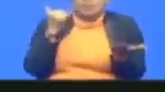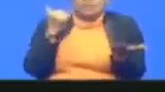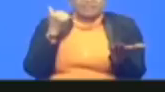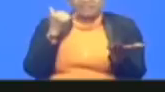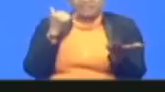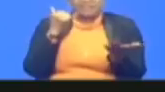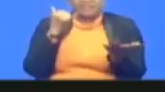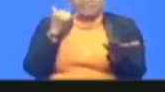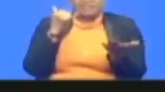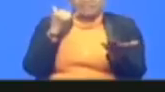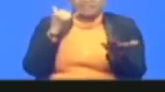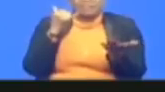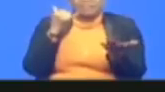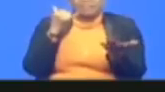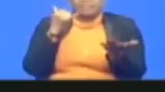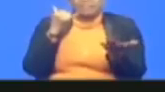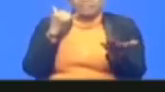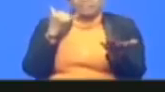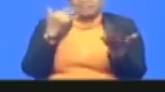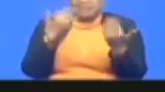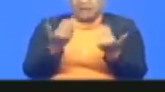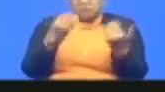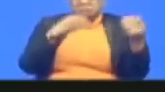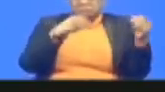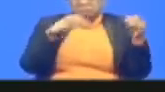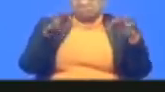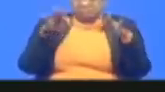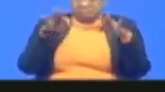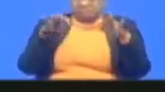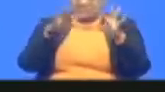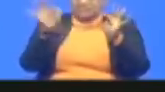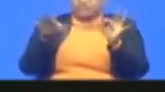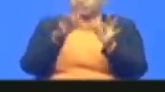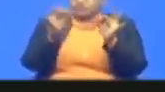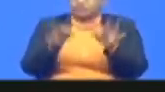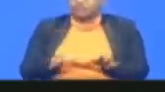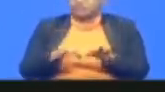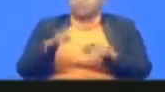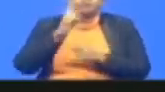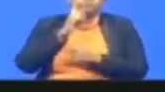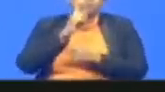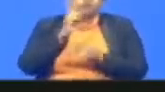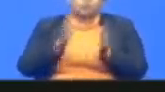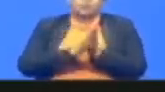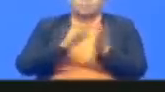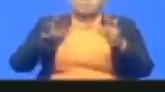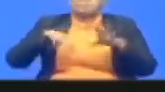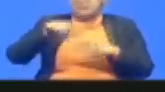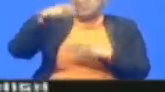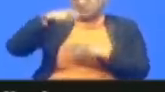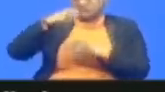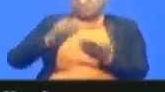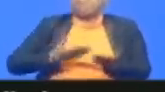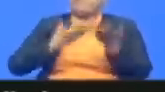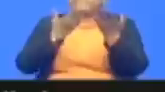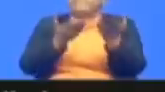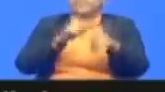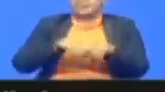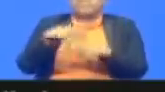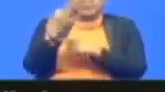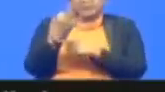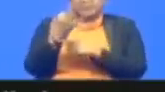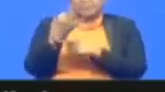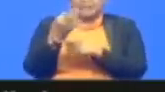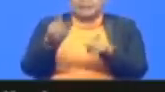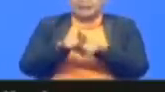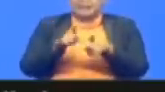complaining? Now, all eyes shift to the National Treasury come tomorrow, with the budget statement being tabled at Parliament by 3 p.m. as required by the